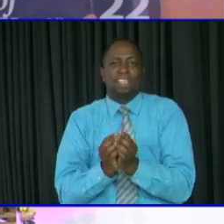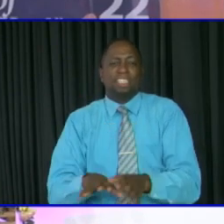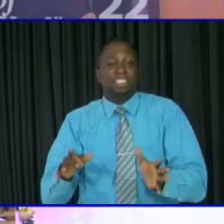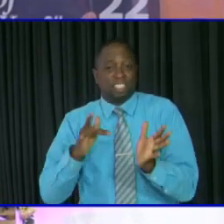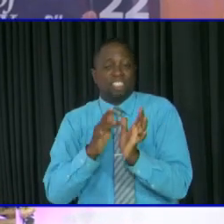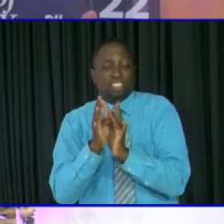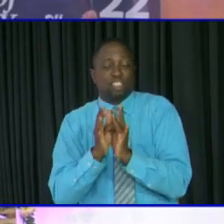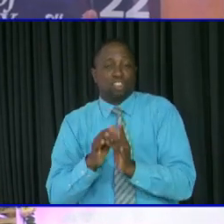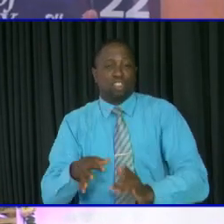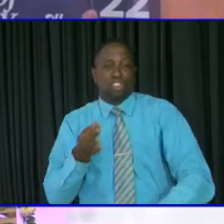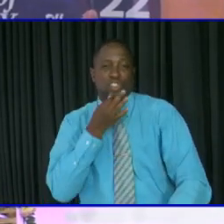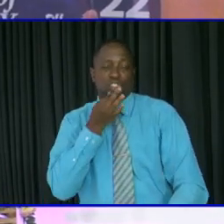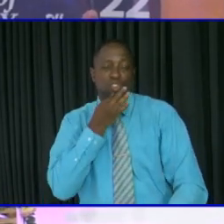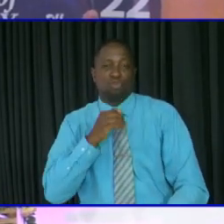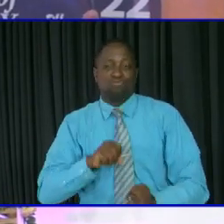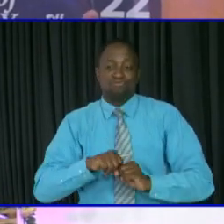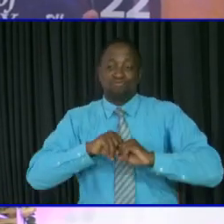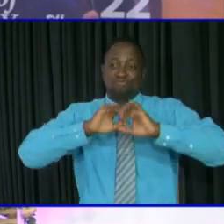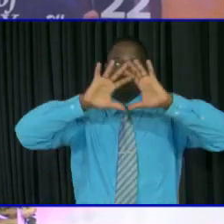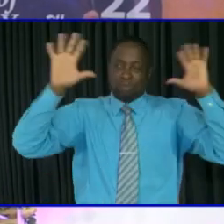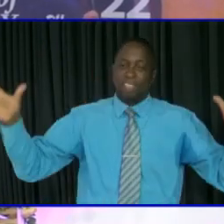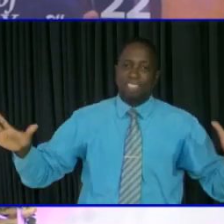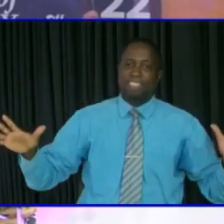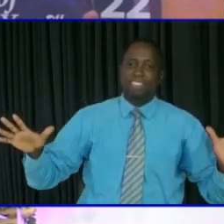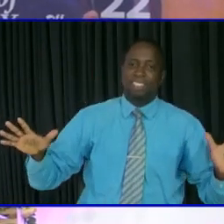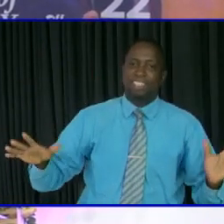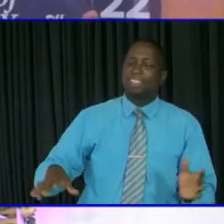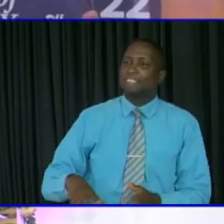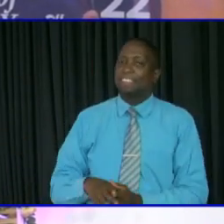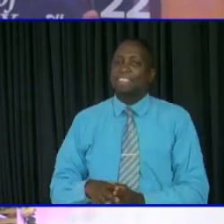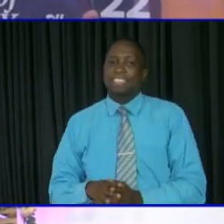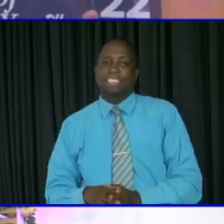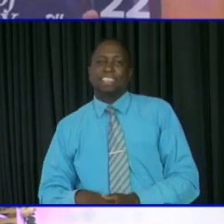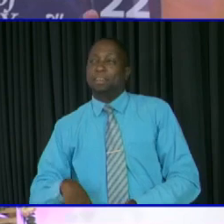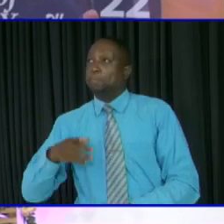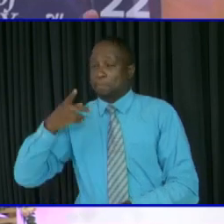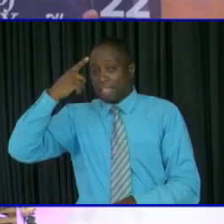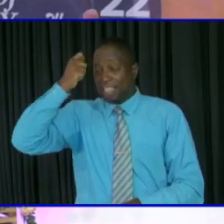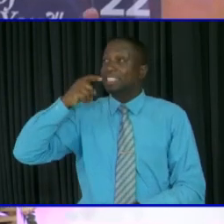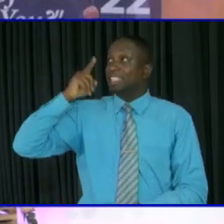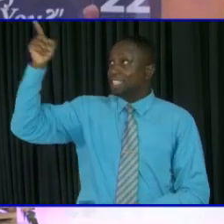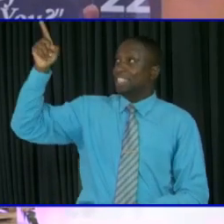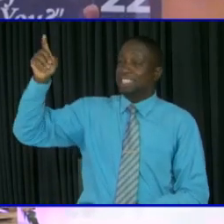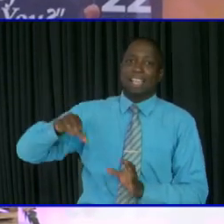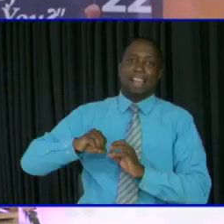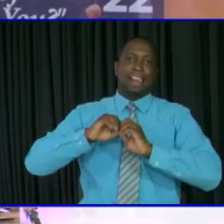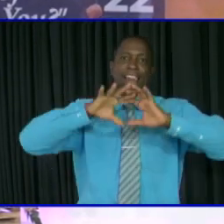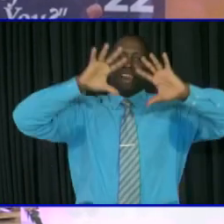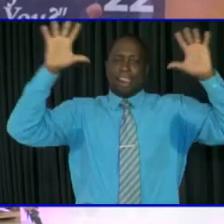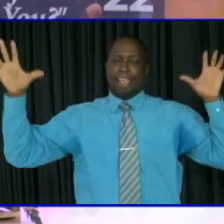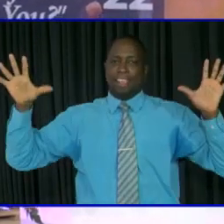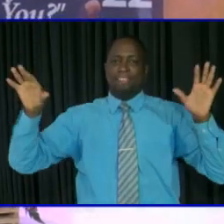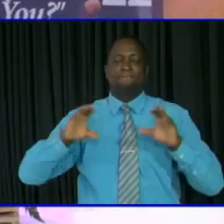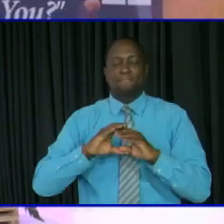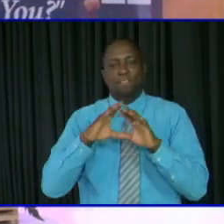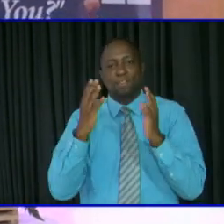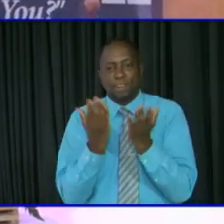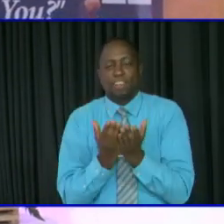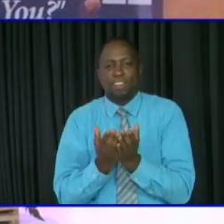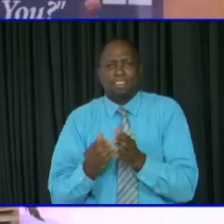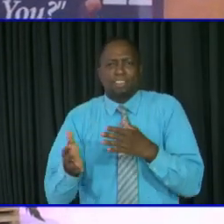Jesus Christ himself, who is also the light of the world. It doesn't matter how dark your circumstance is